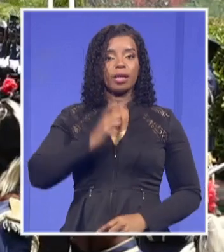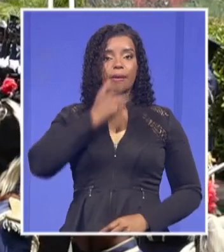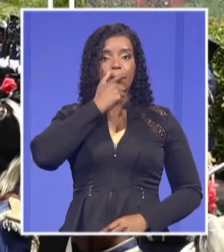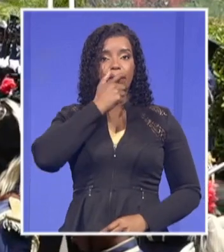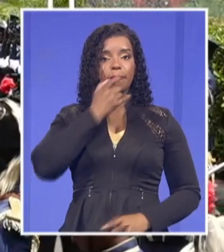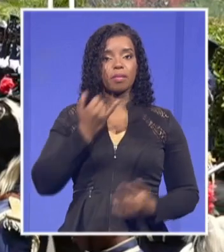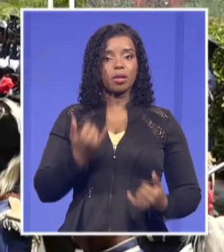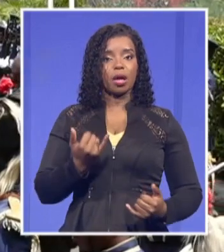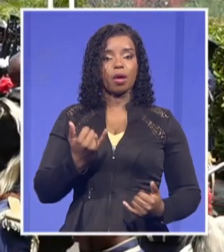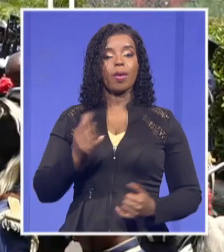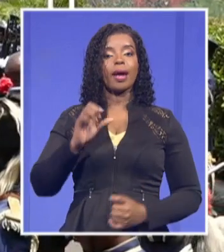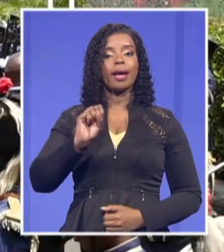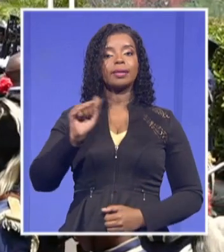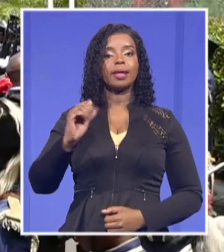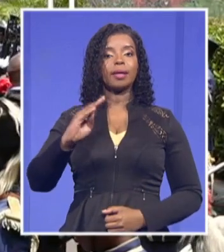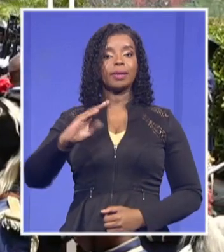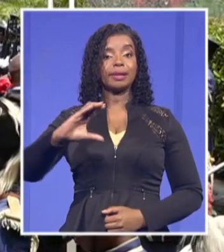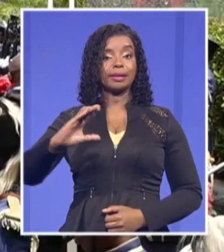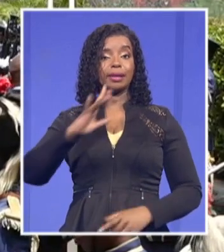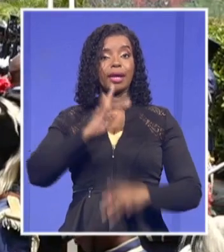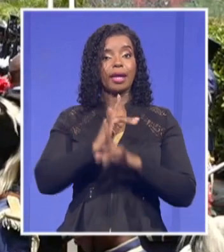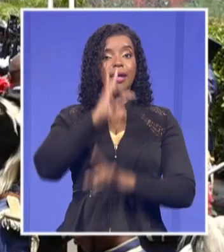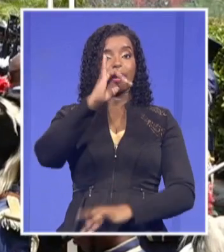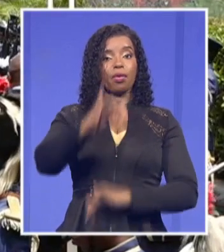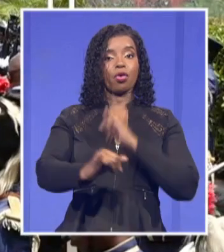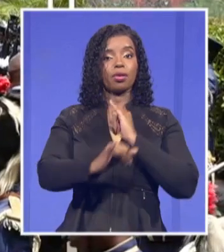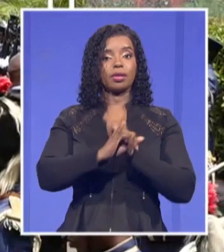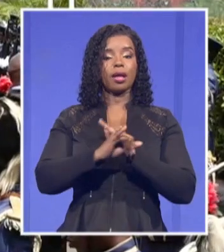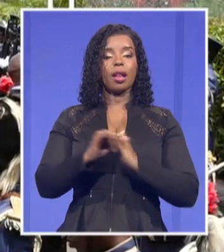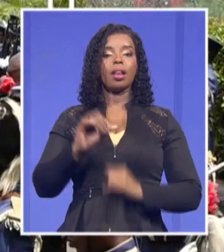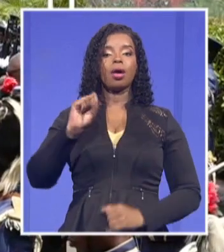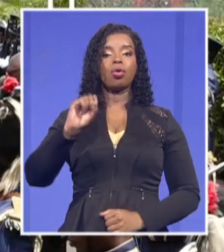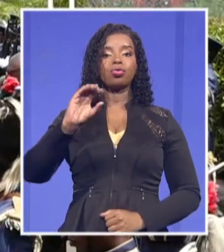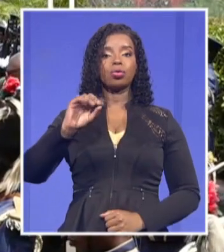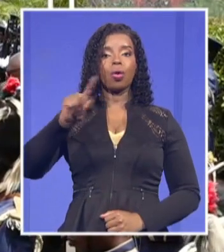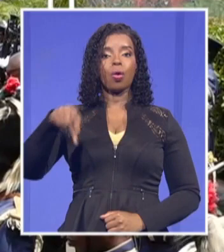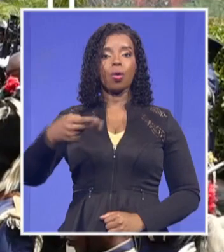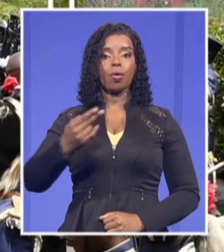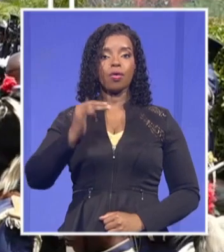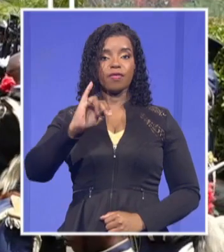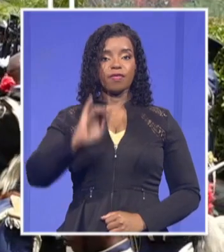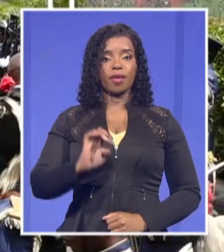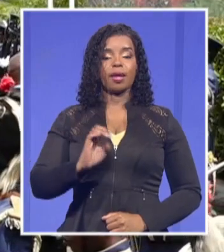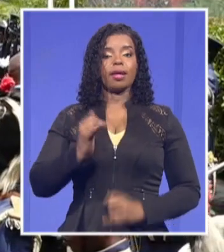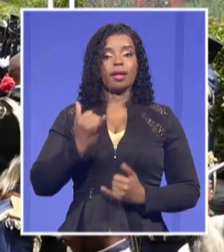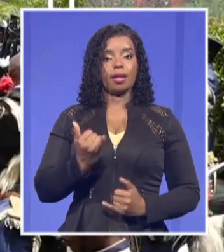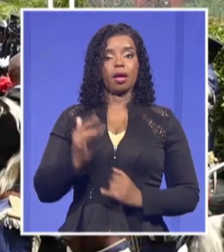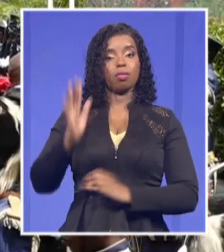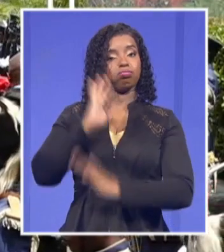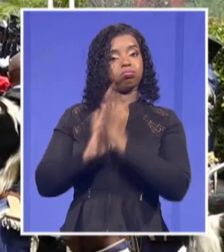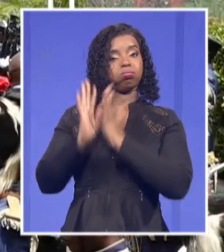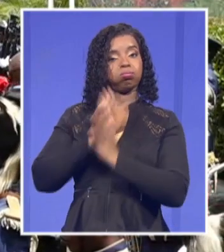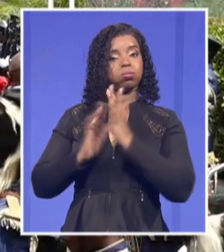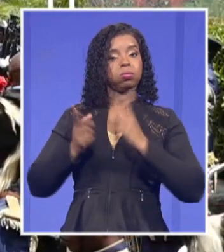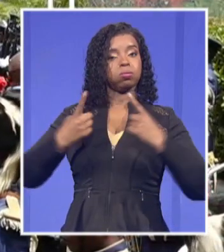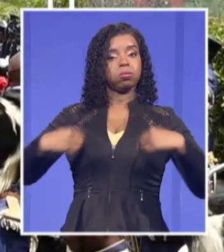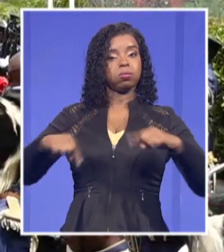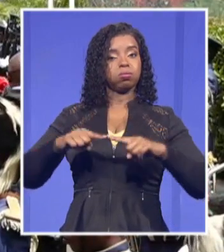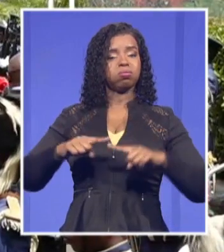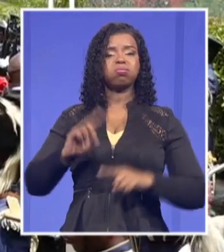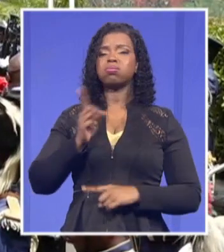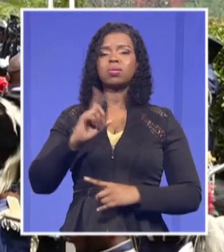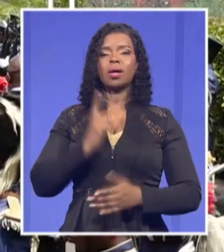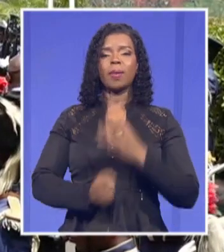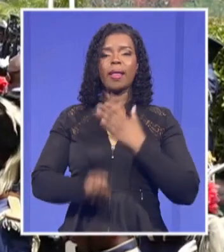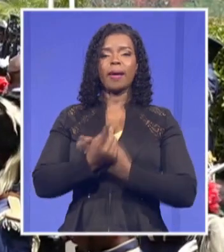SABC international editor, Sophie Mokoena, at this point to take us through what to expect for this particular visit.